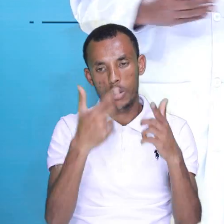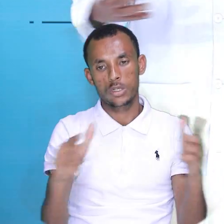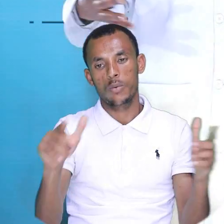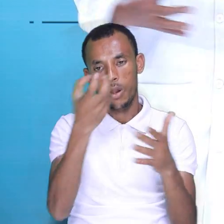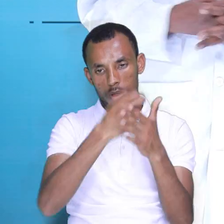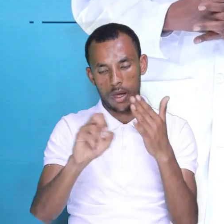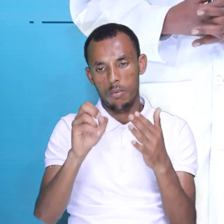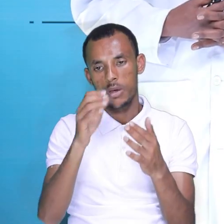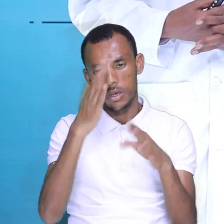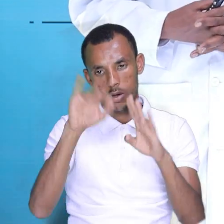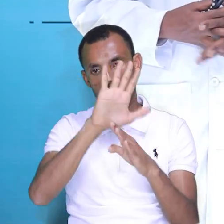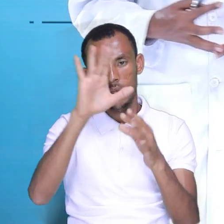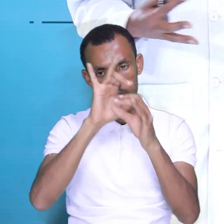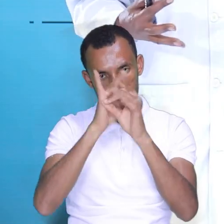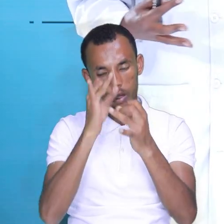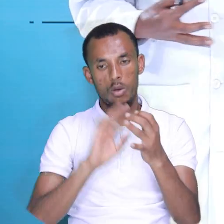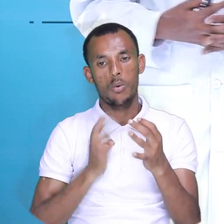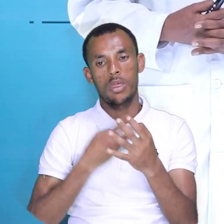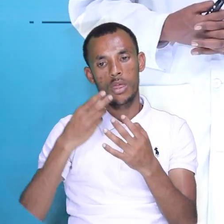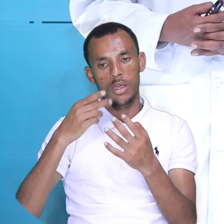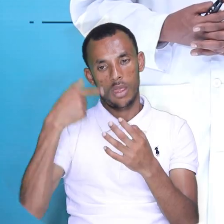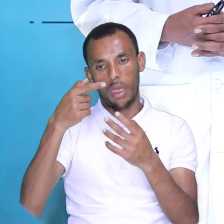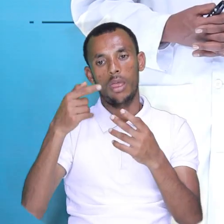your experiment, we call that sample space.